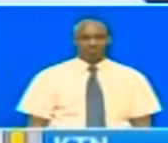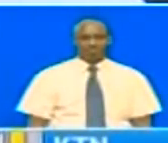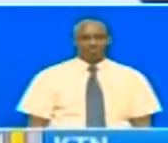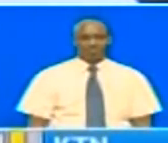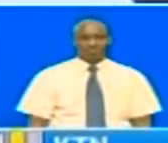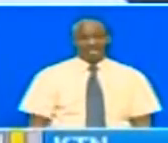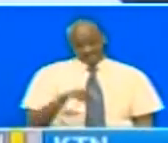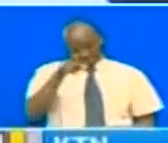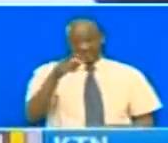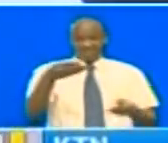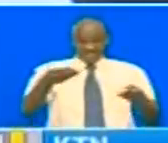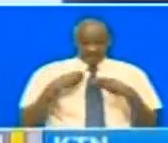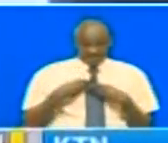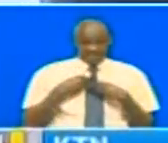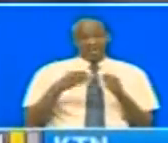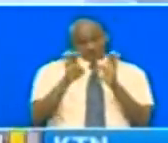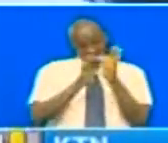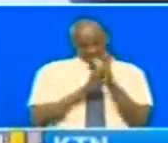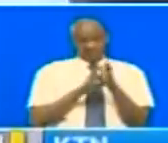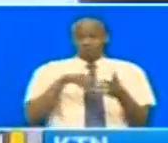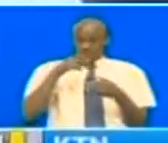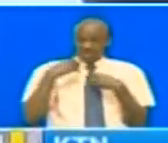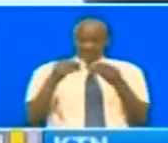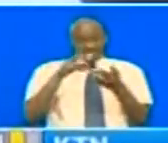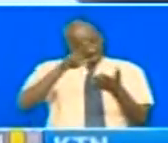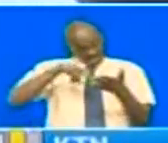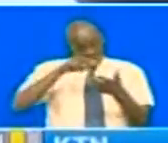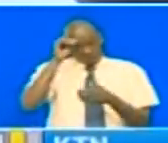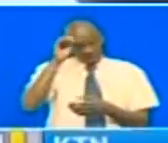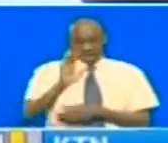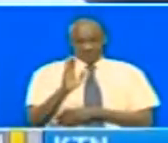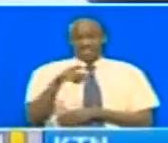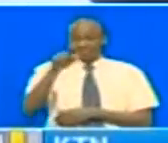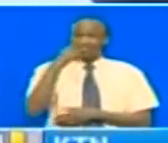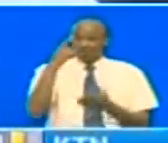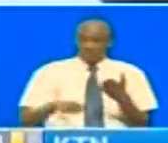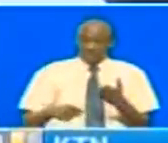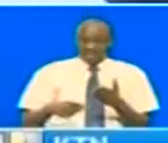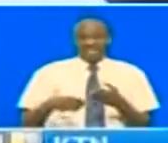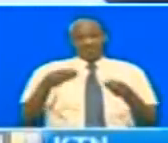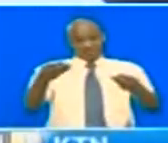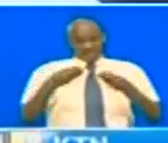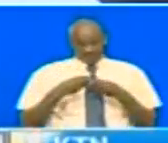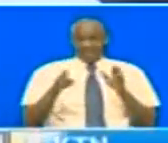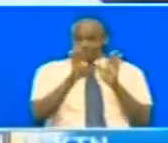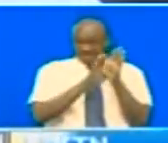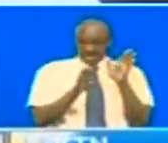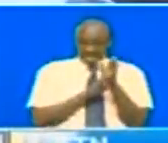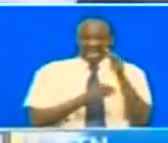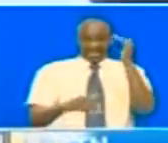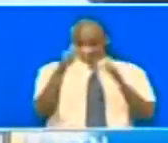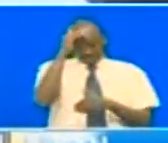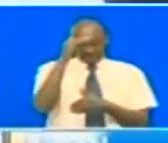Ile walitupatia twende through na tutoe maoni yetu. Na wakasema wameleta bill experts